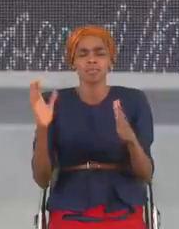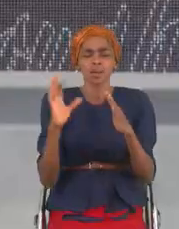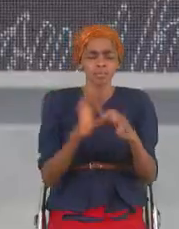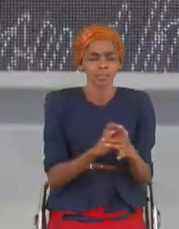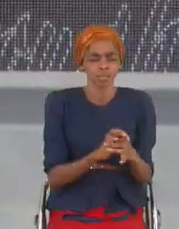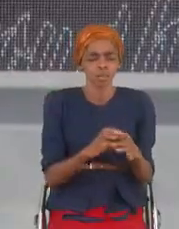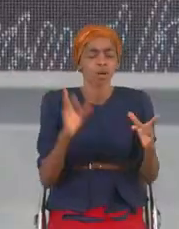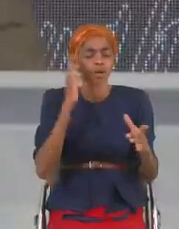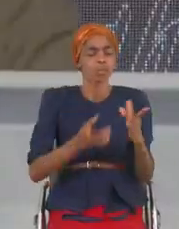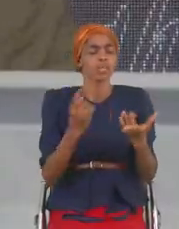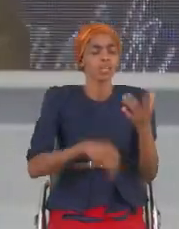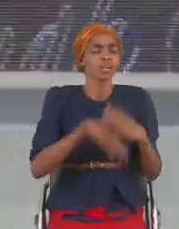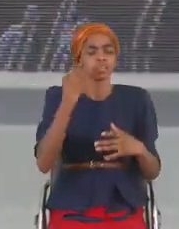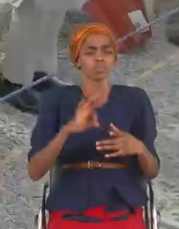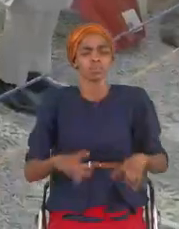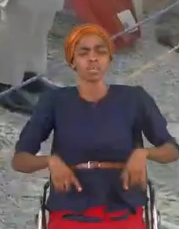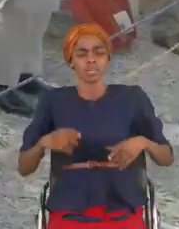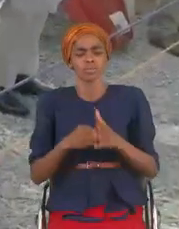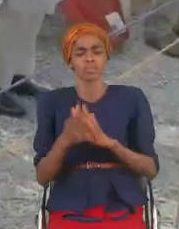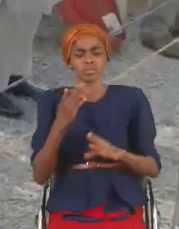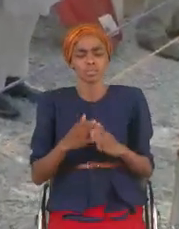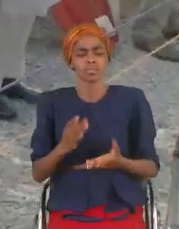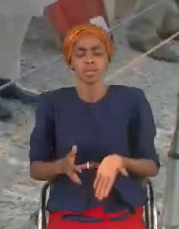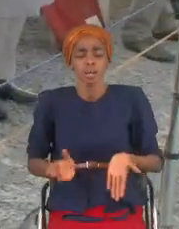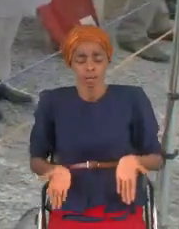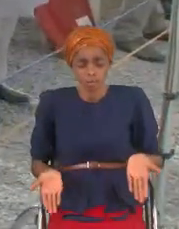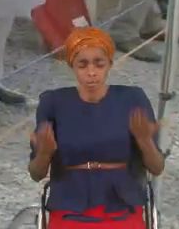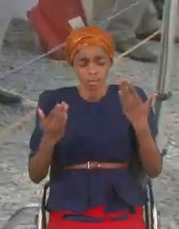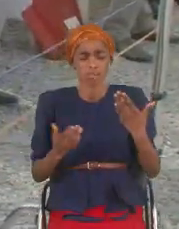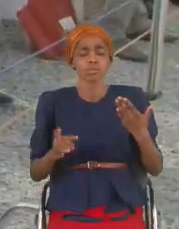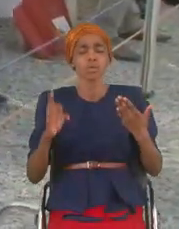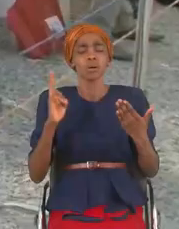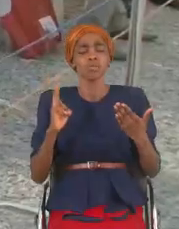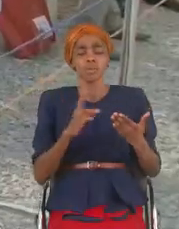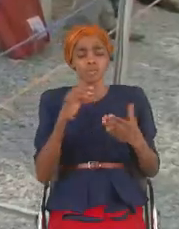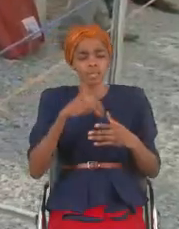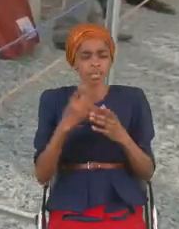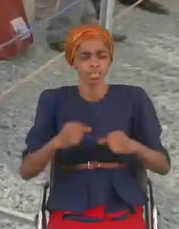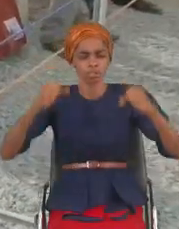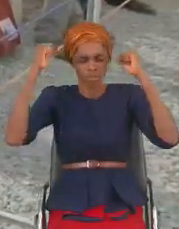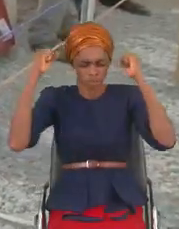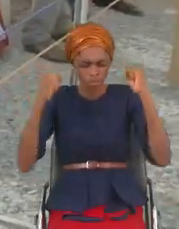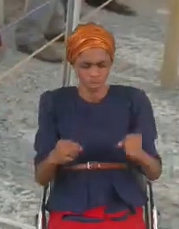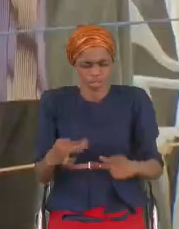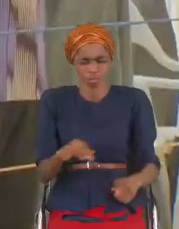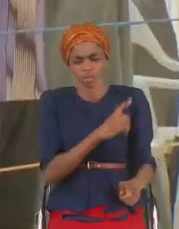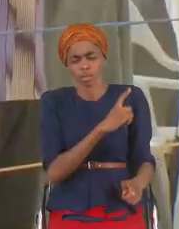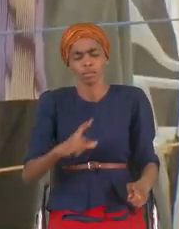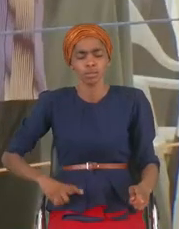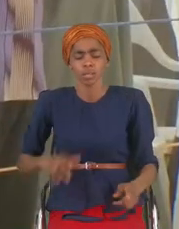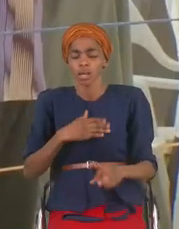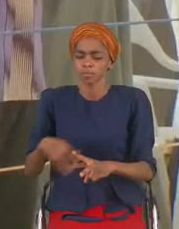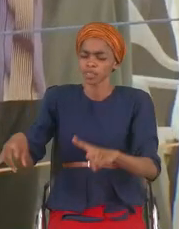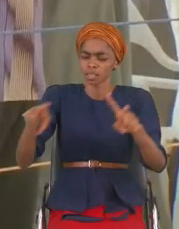get out of their lives. Rise up. Rise up, rise up in the strength of the Lord. Look at